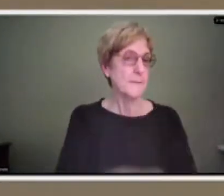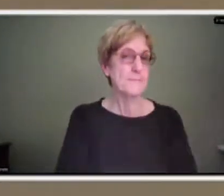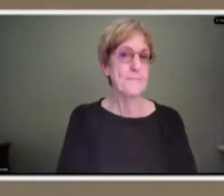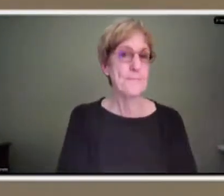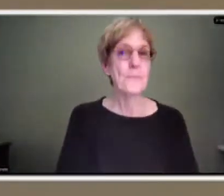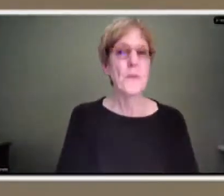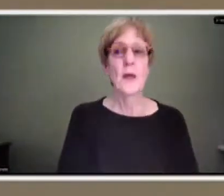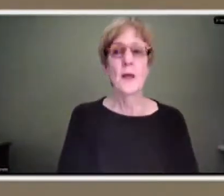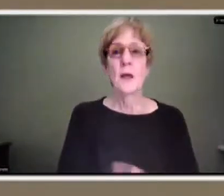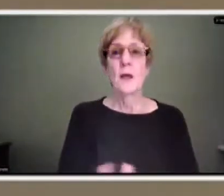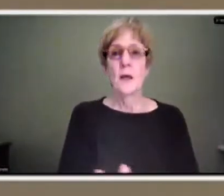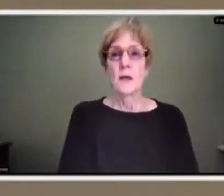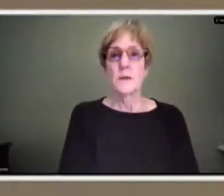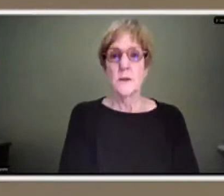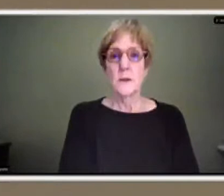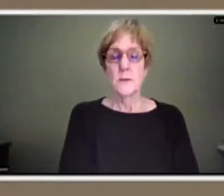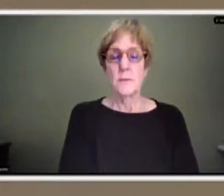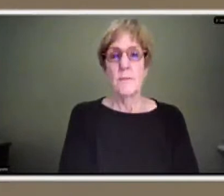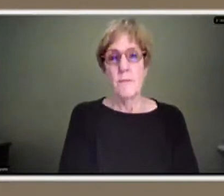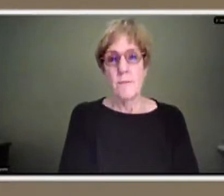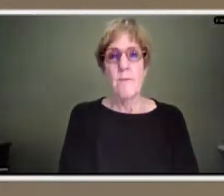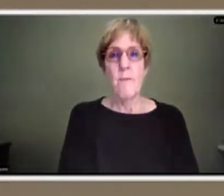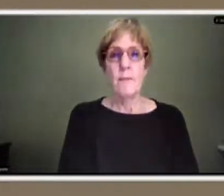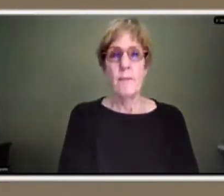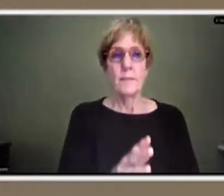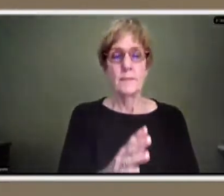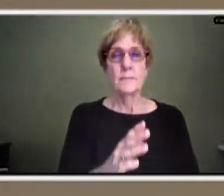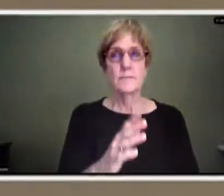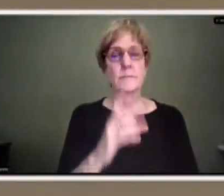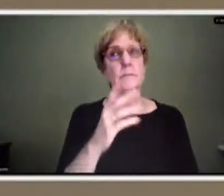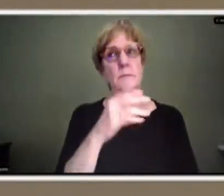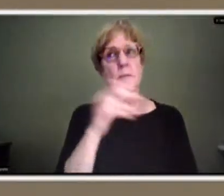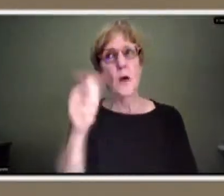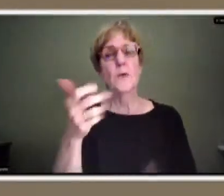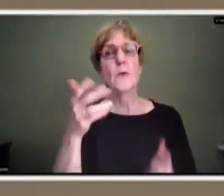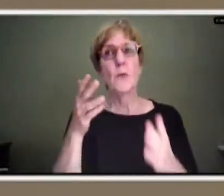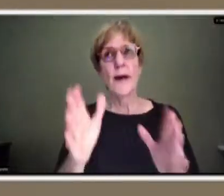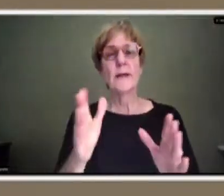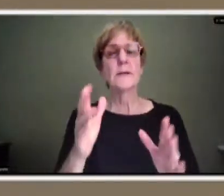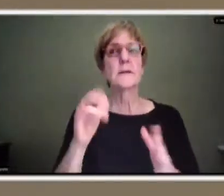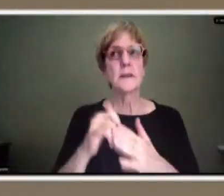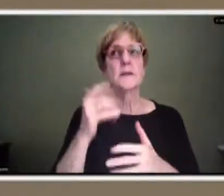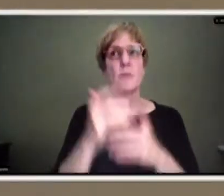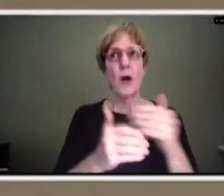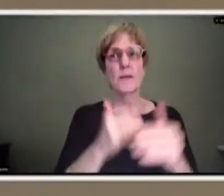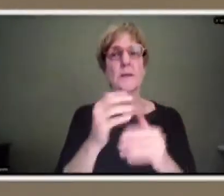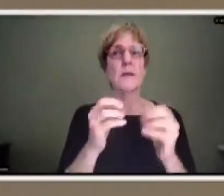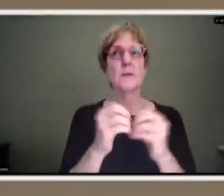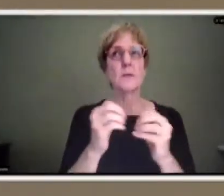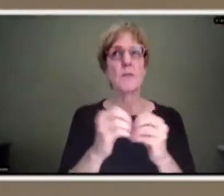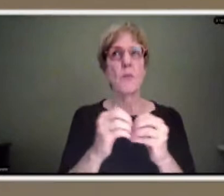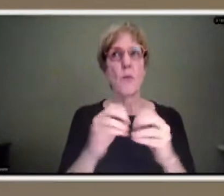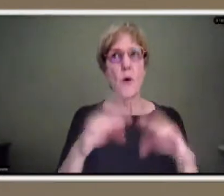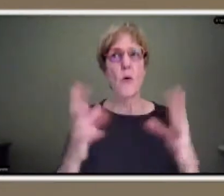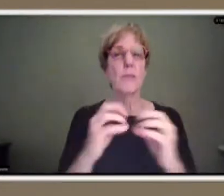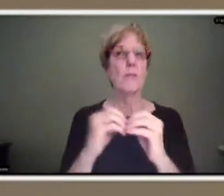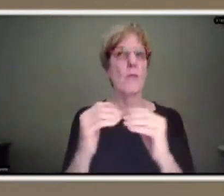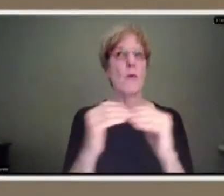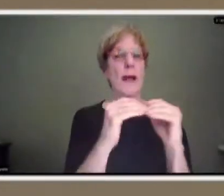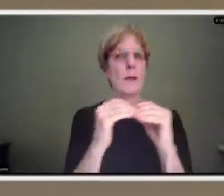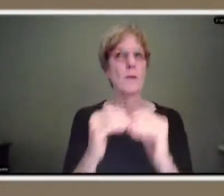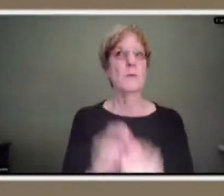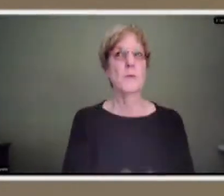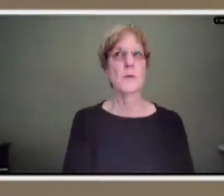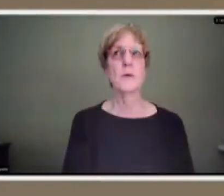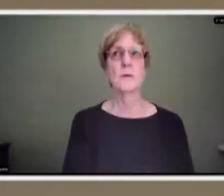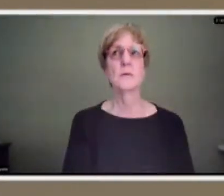So as we think about better ways to make our processes more accessible and more equitable,